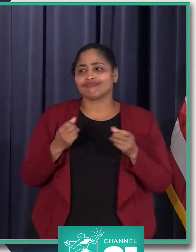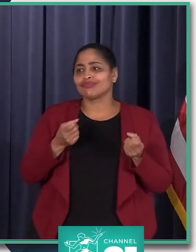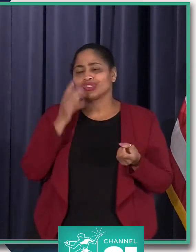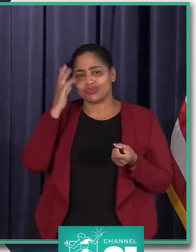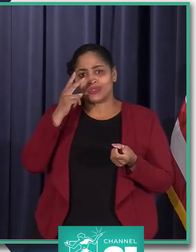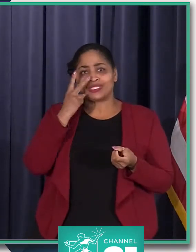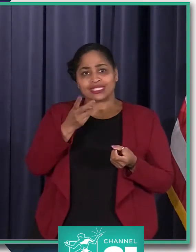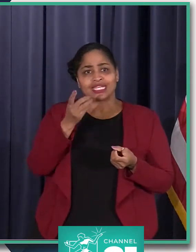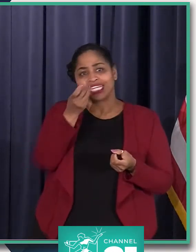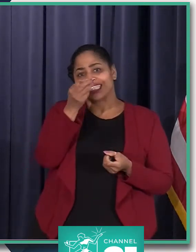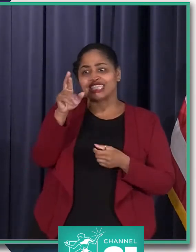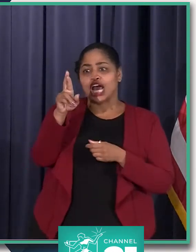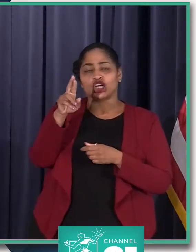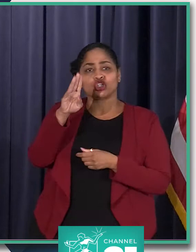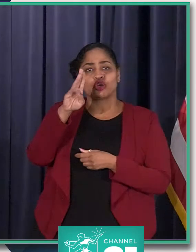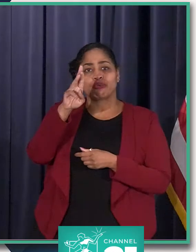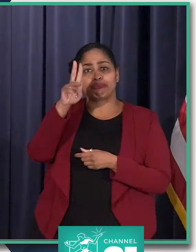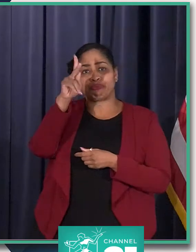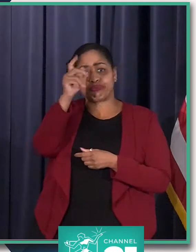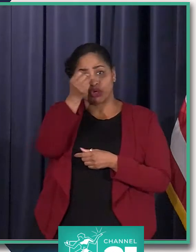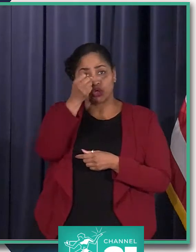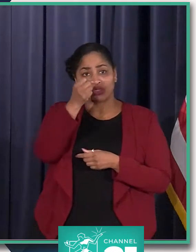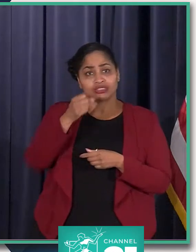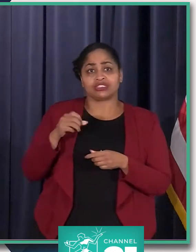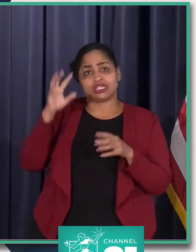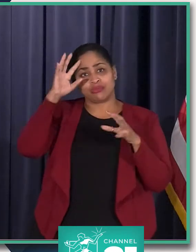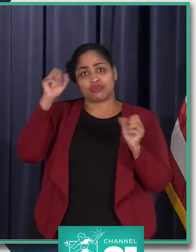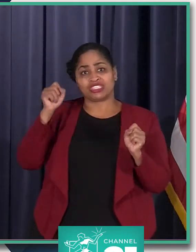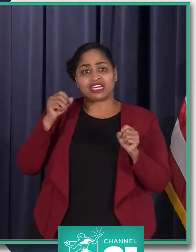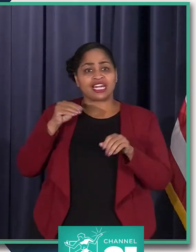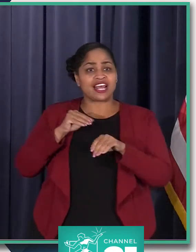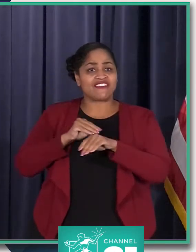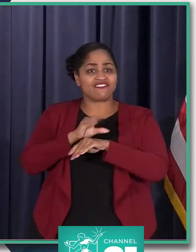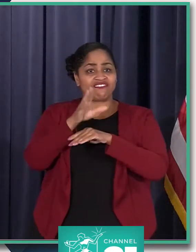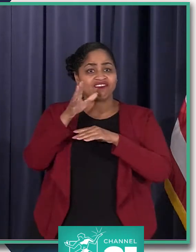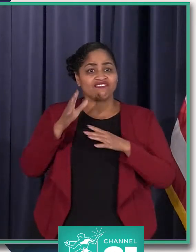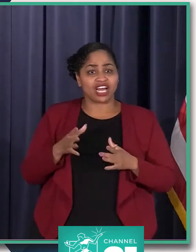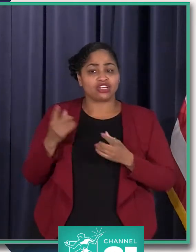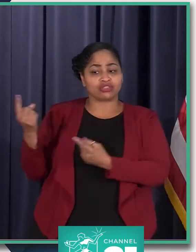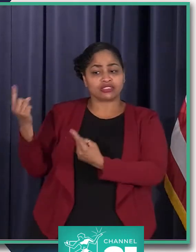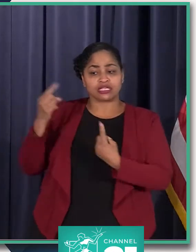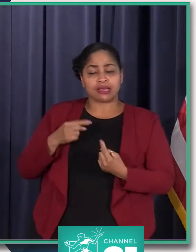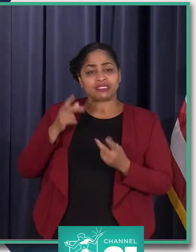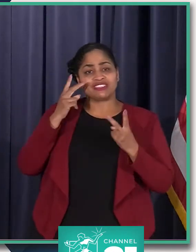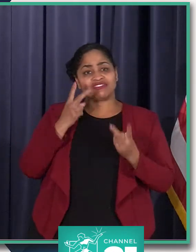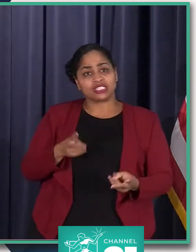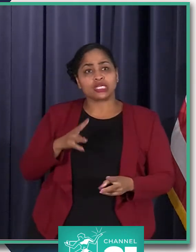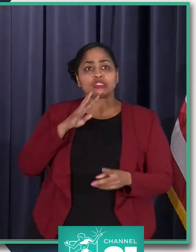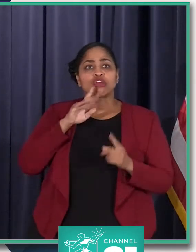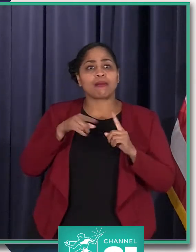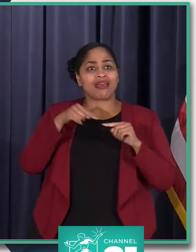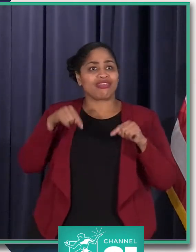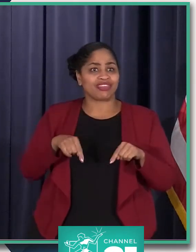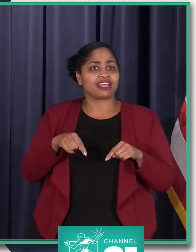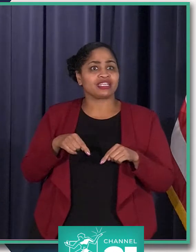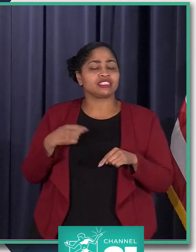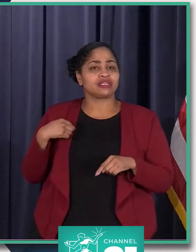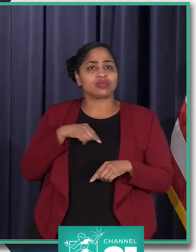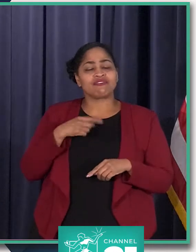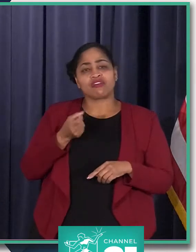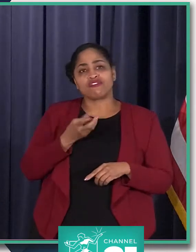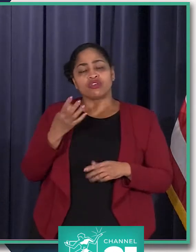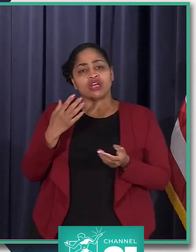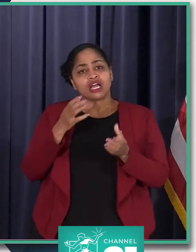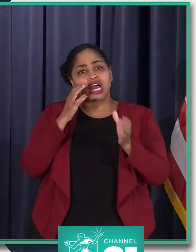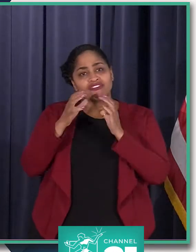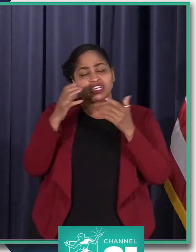see Dr. Birx tomorrow, the president's advisor, who's coming by to visit to talk about this. And we've had a couple of